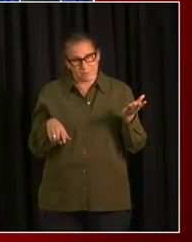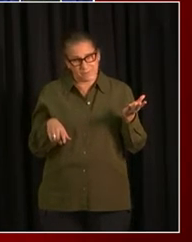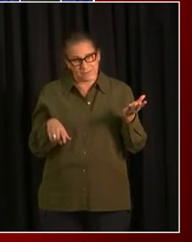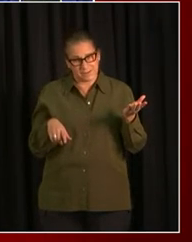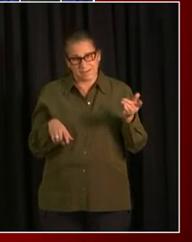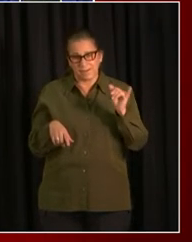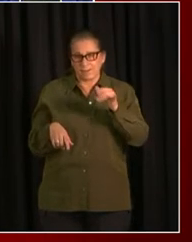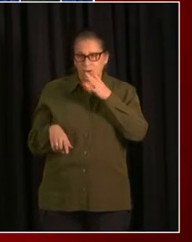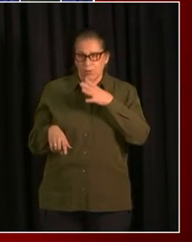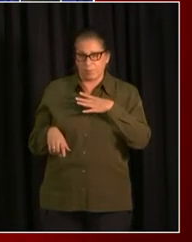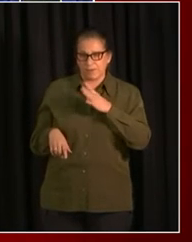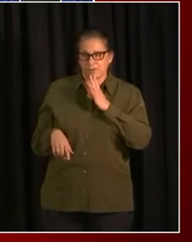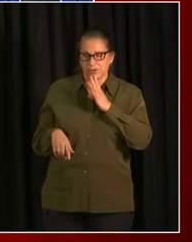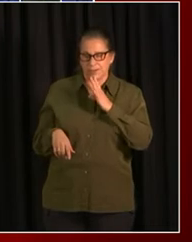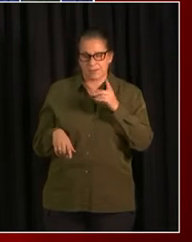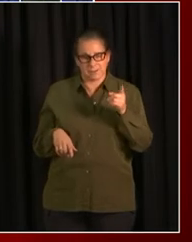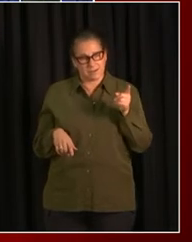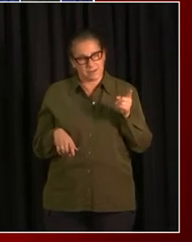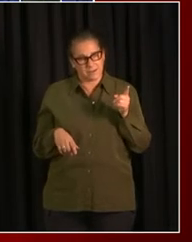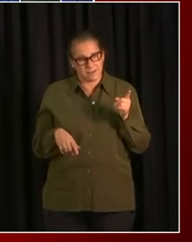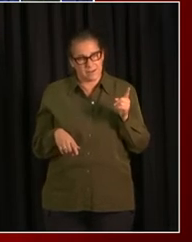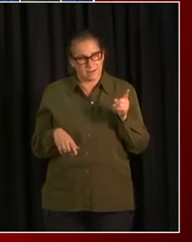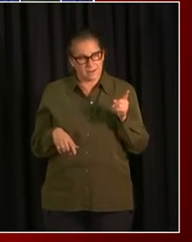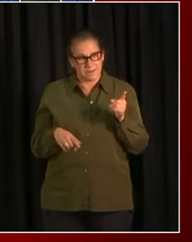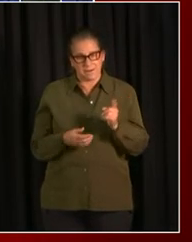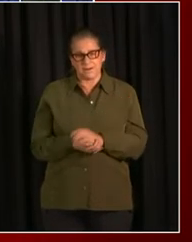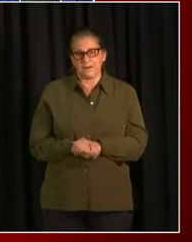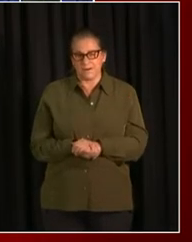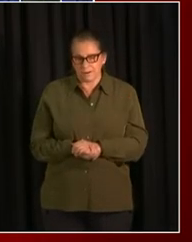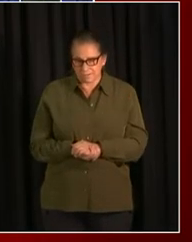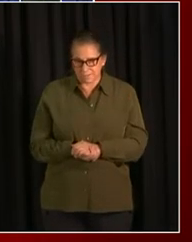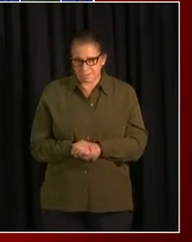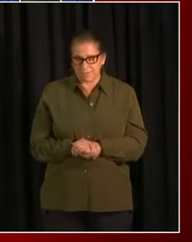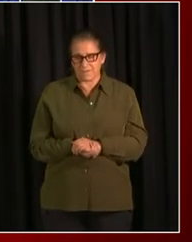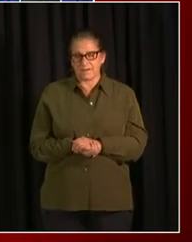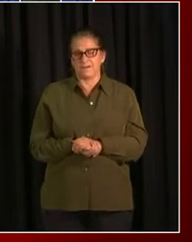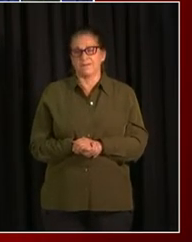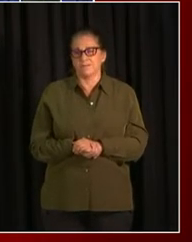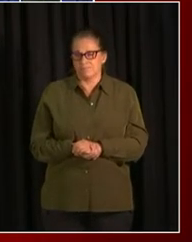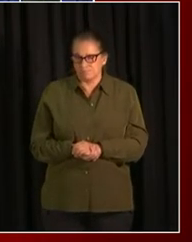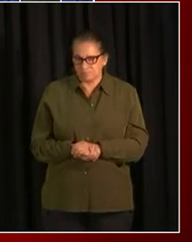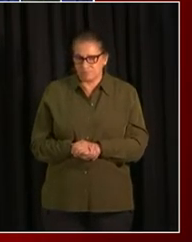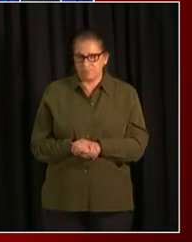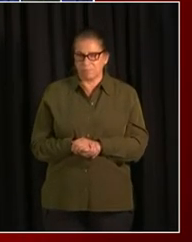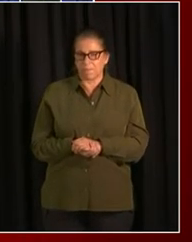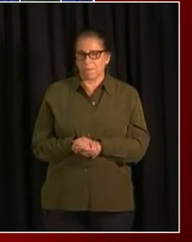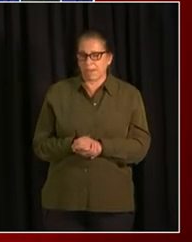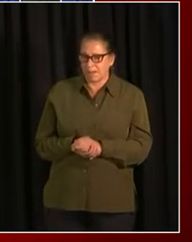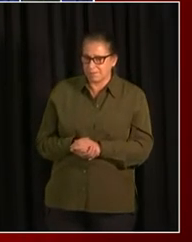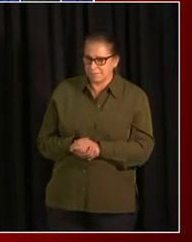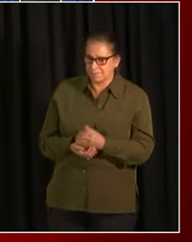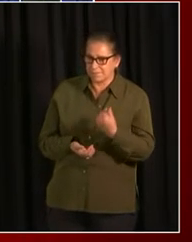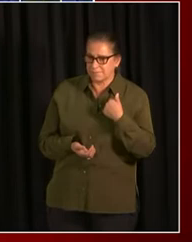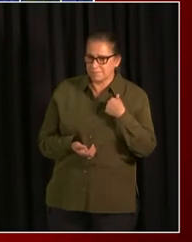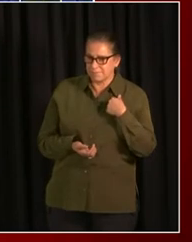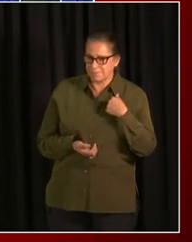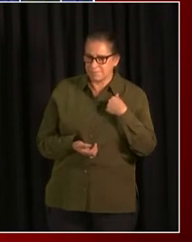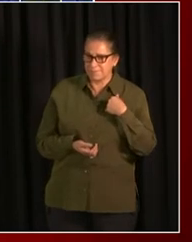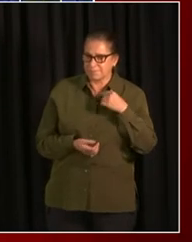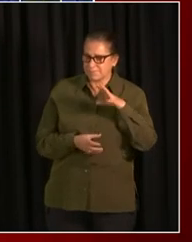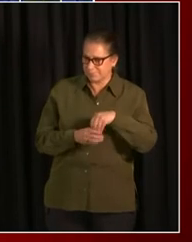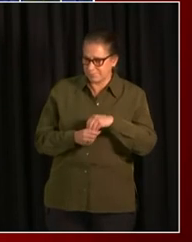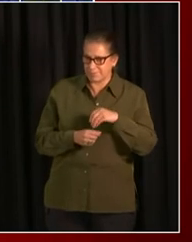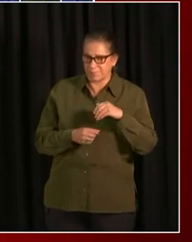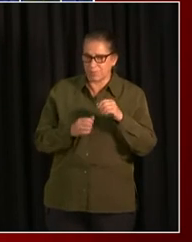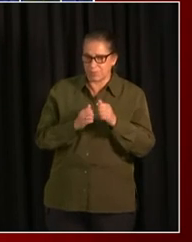Sure, yeah. Thanks so much. So we have actually been, again, working to develop guidance